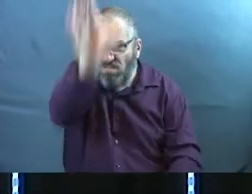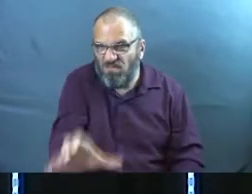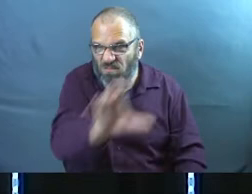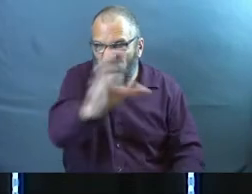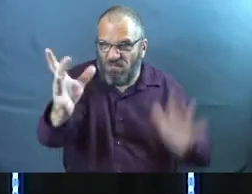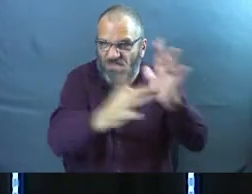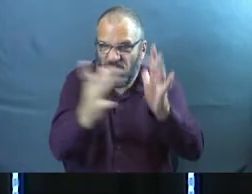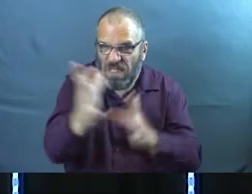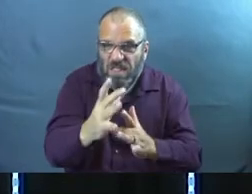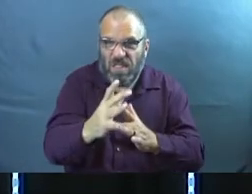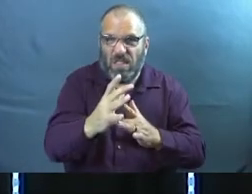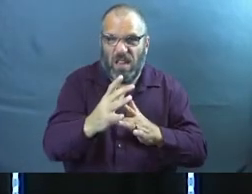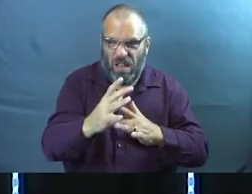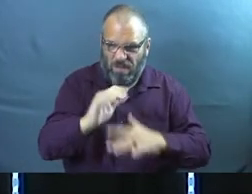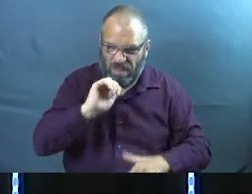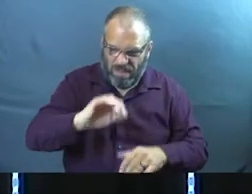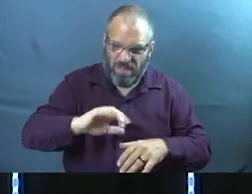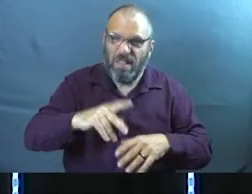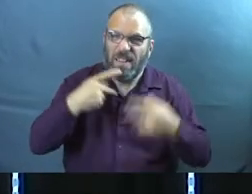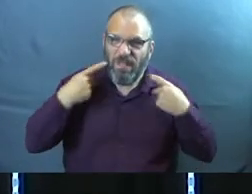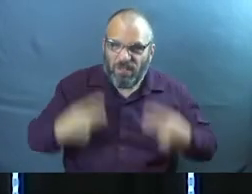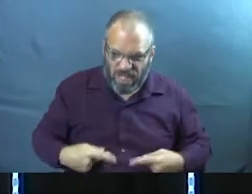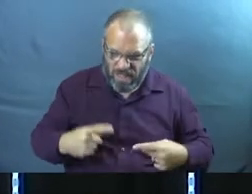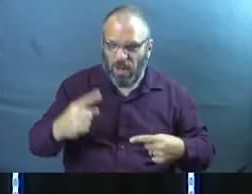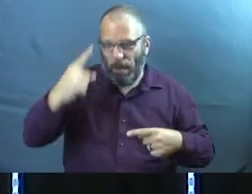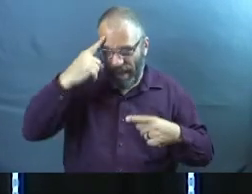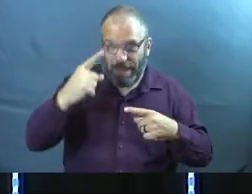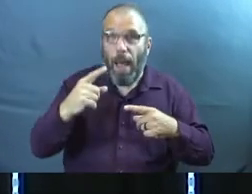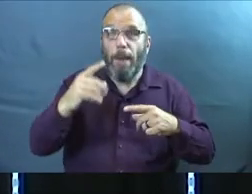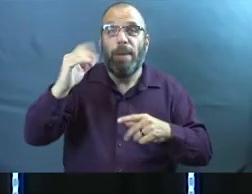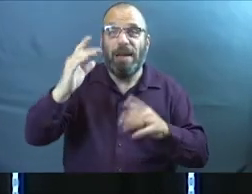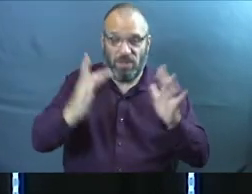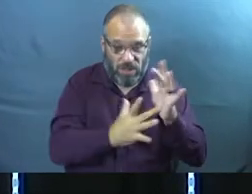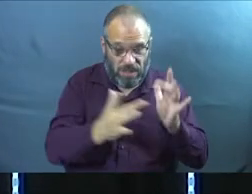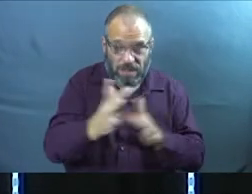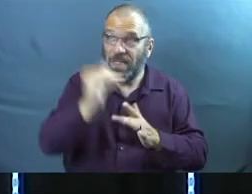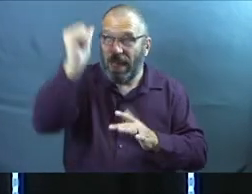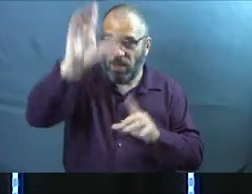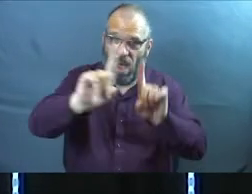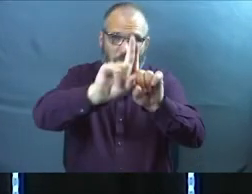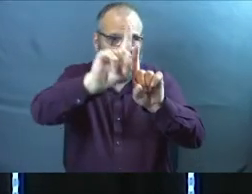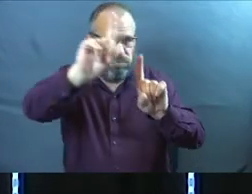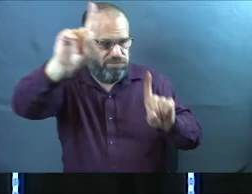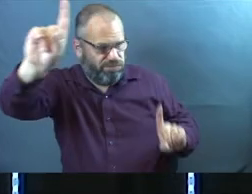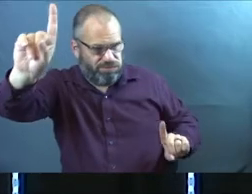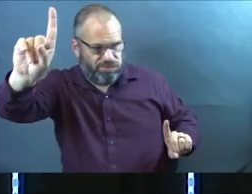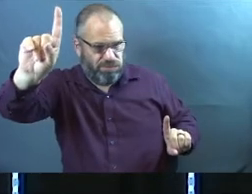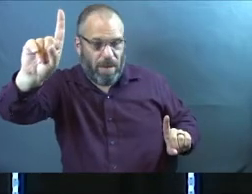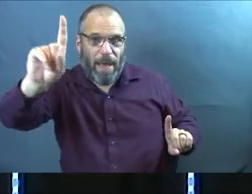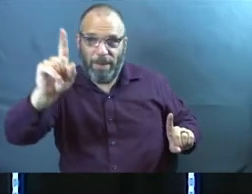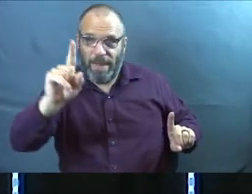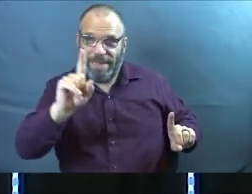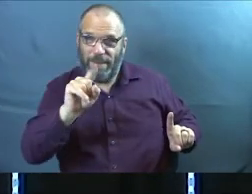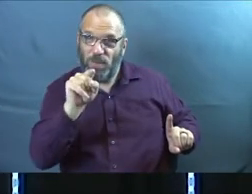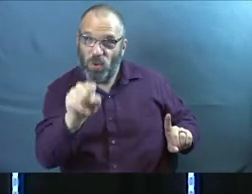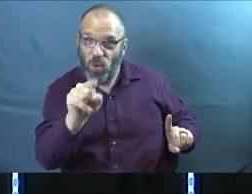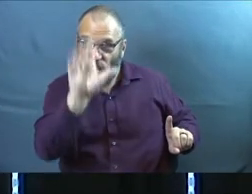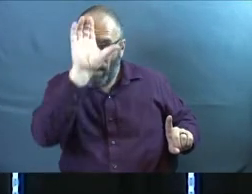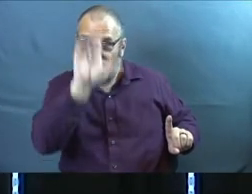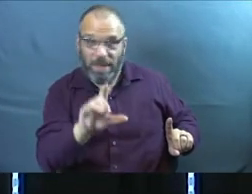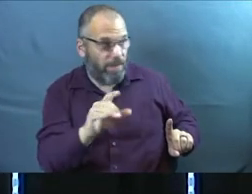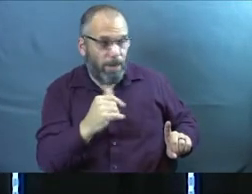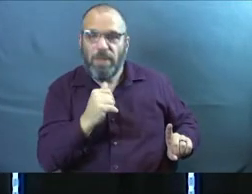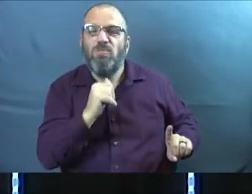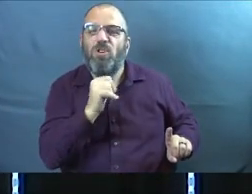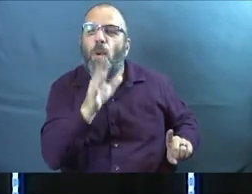physical and mental pain, but the separation between him and God the Father we believe secretly with and never say